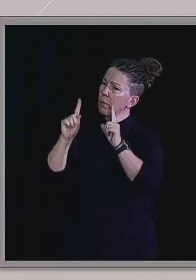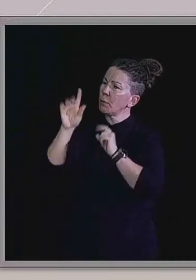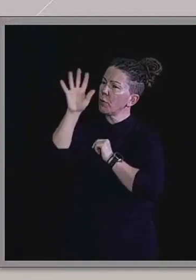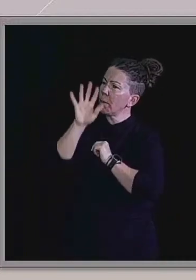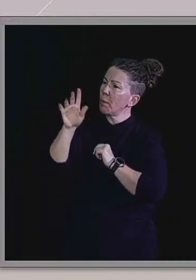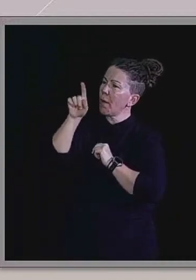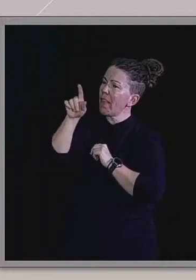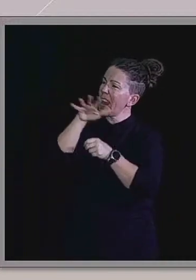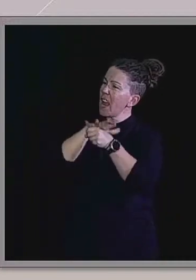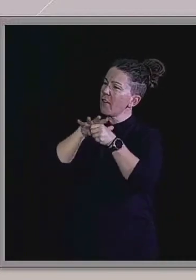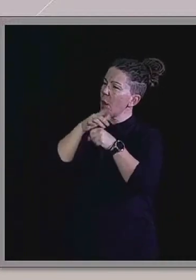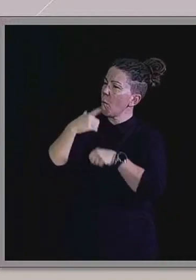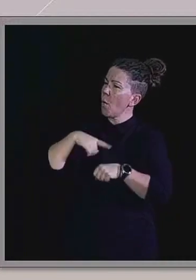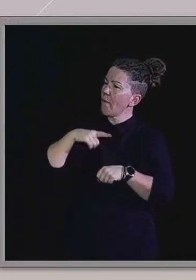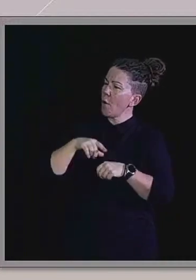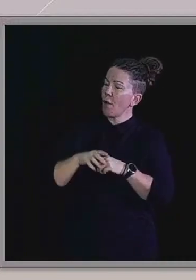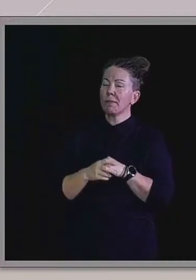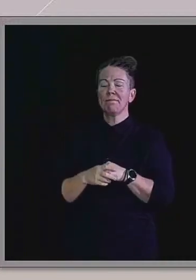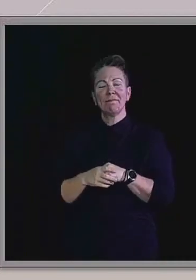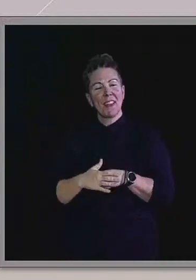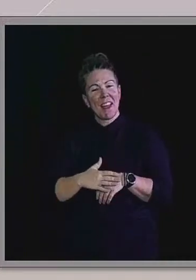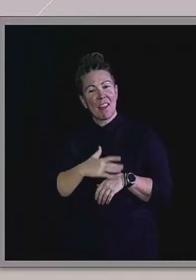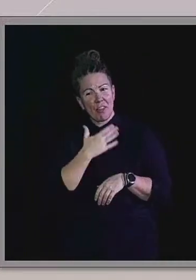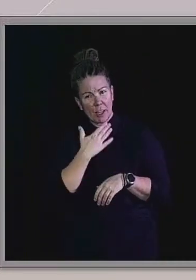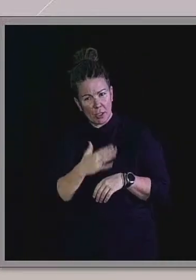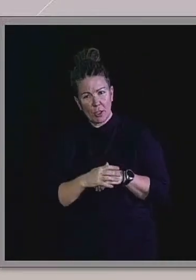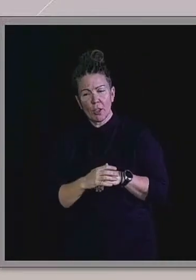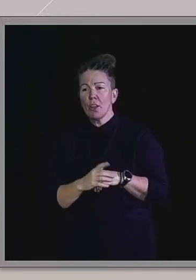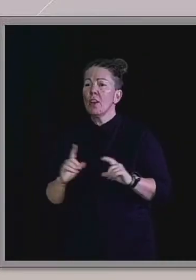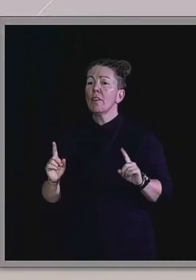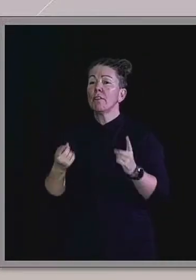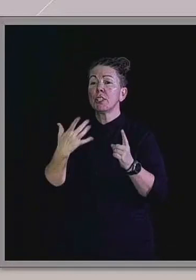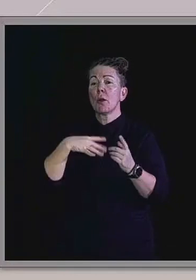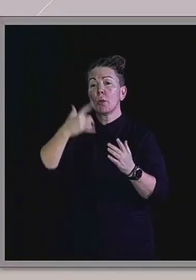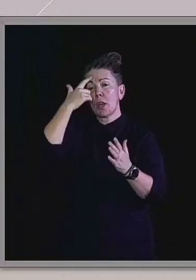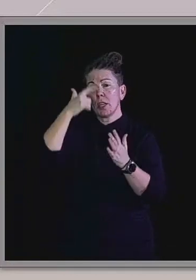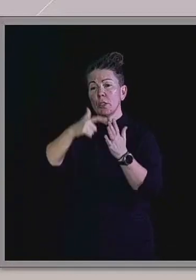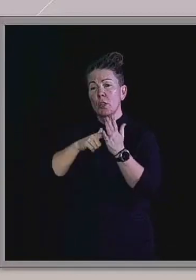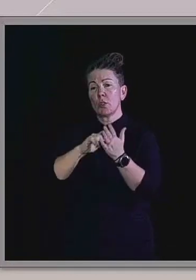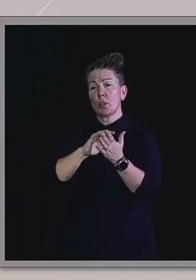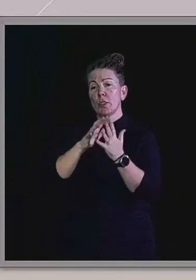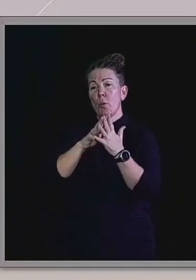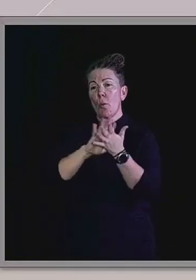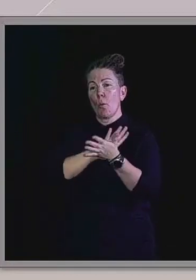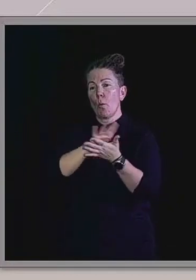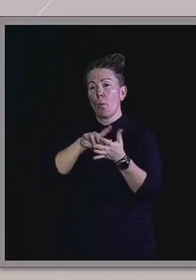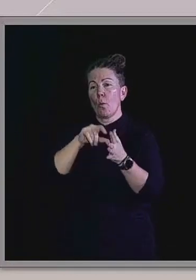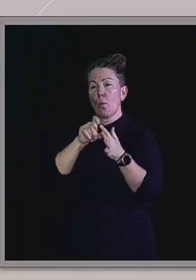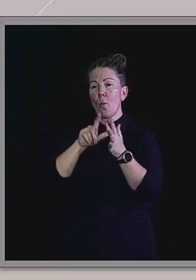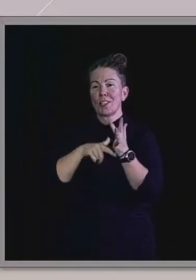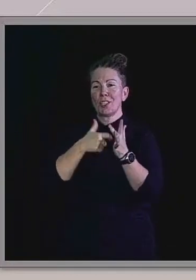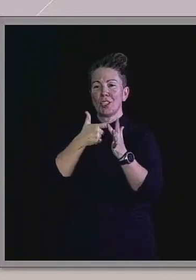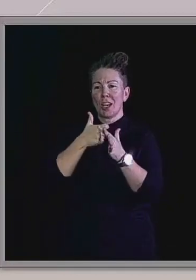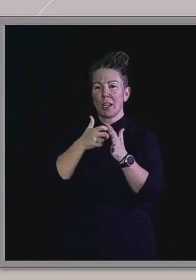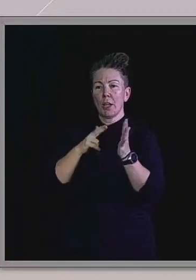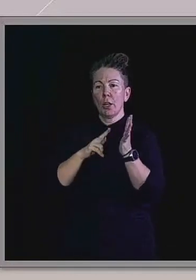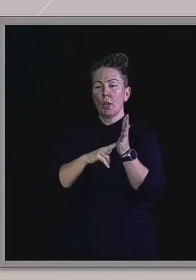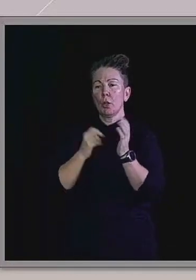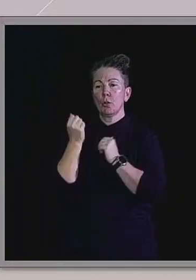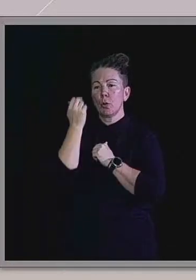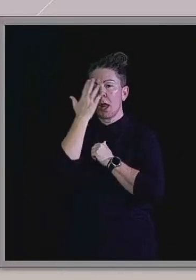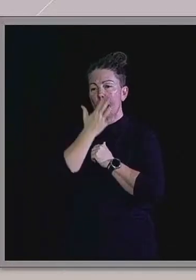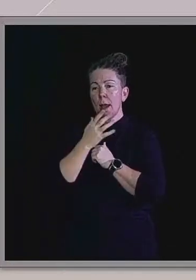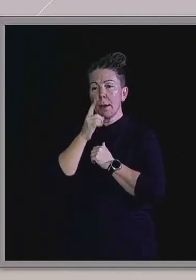very much, Robert. Firstly, I obviously want to acknowledge the Whadjuk Noongar people and their elders, past,